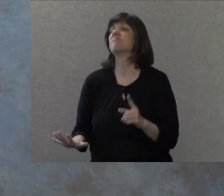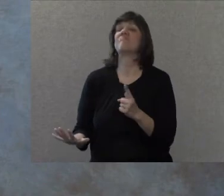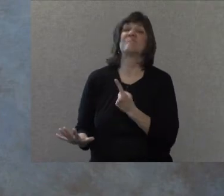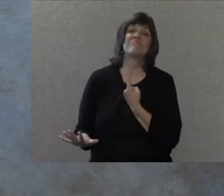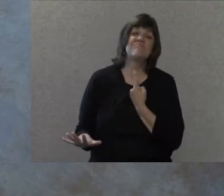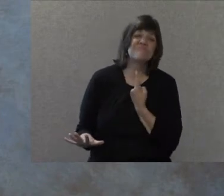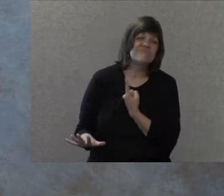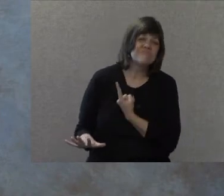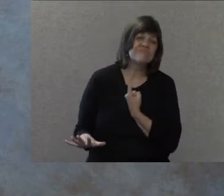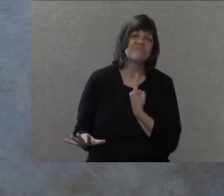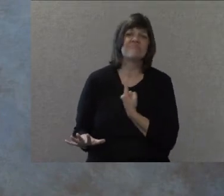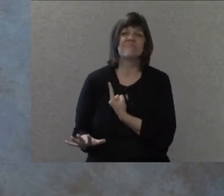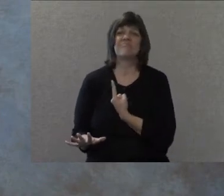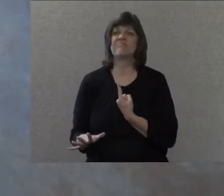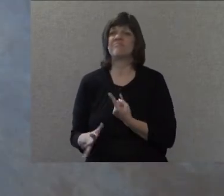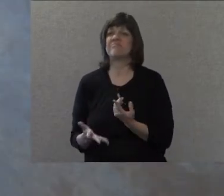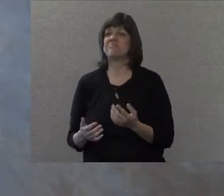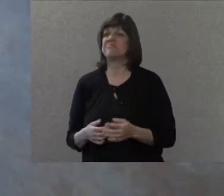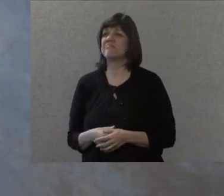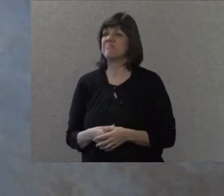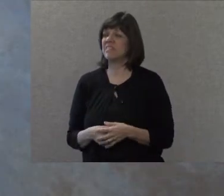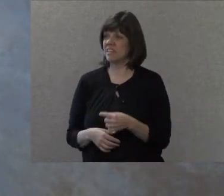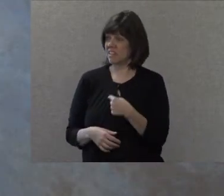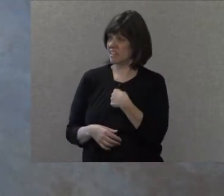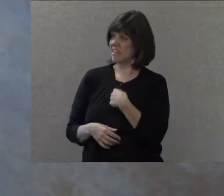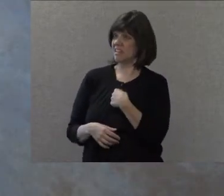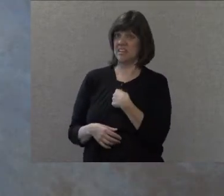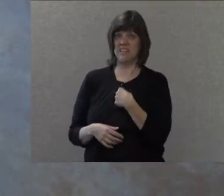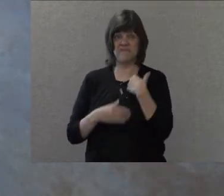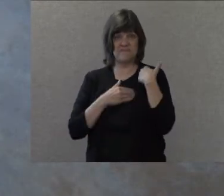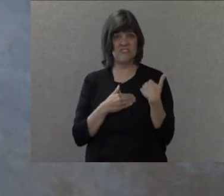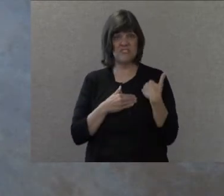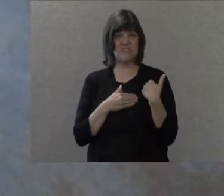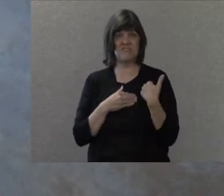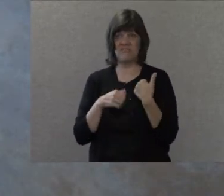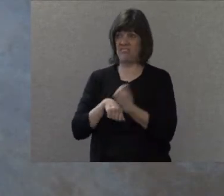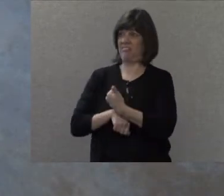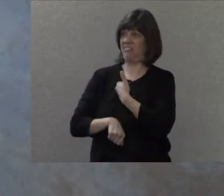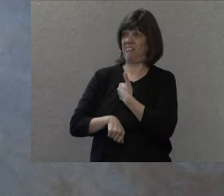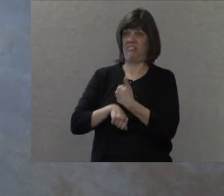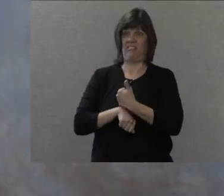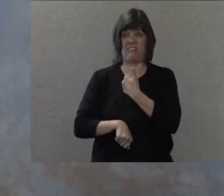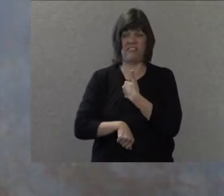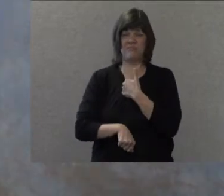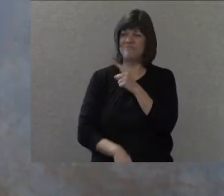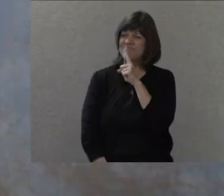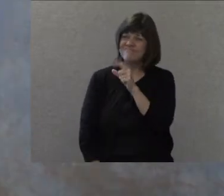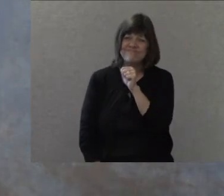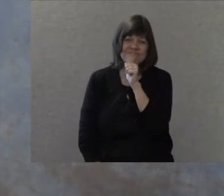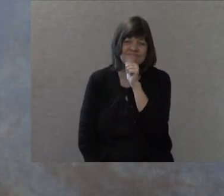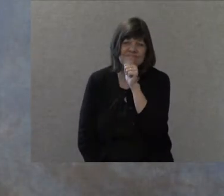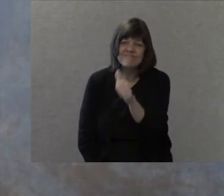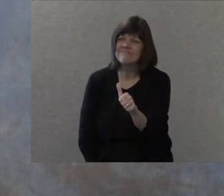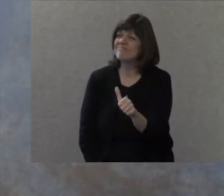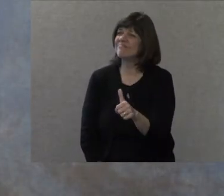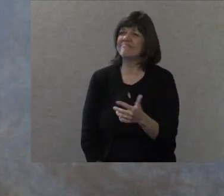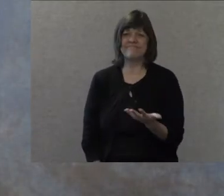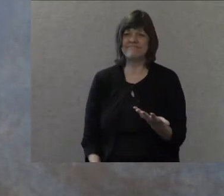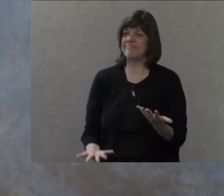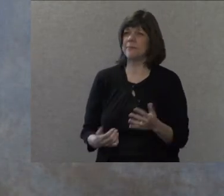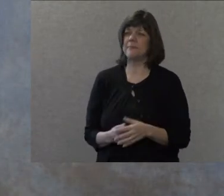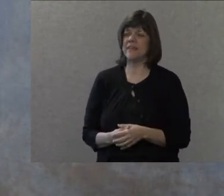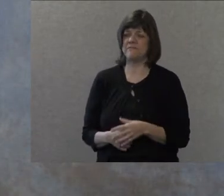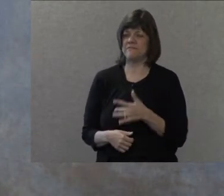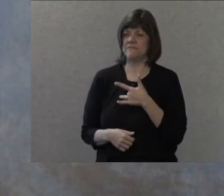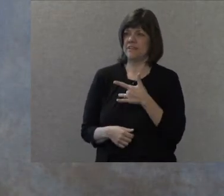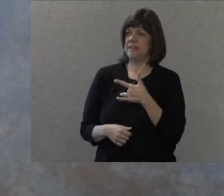Upset, depressed, and alone. Afraid, unsure. Like